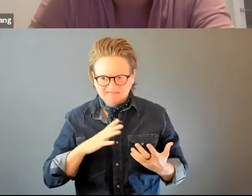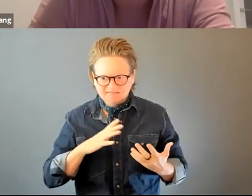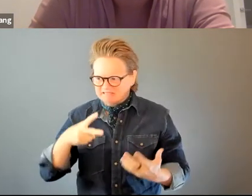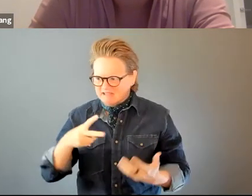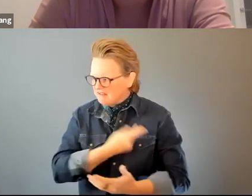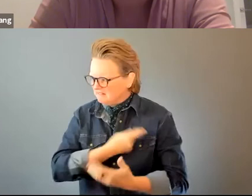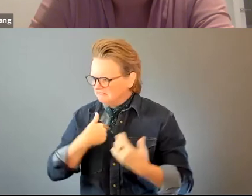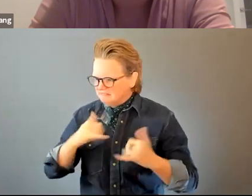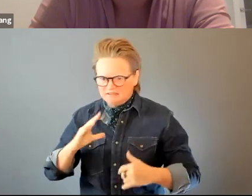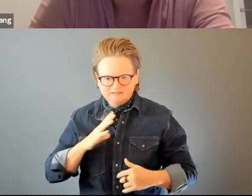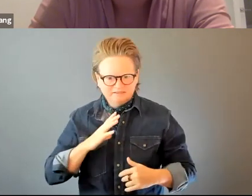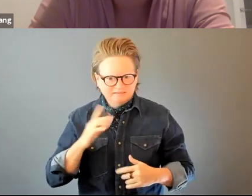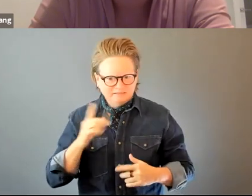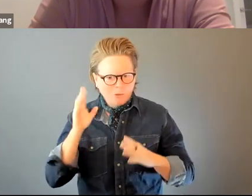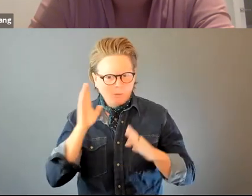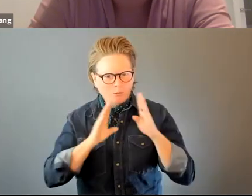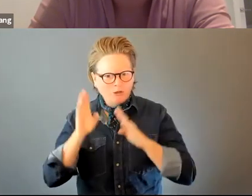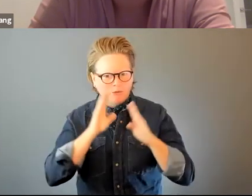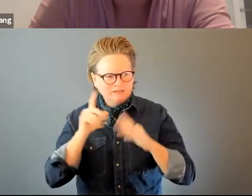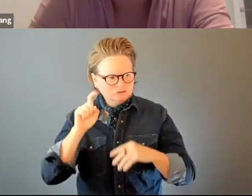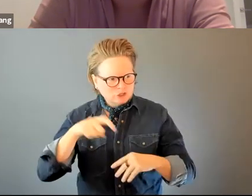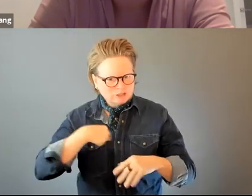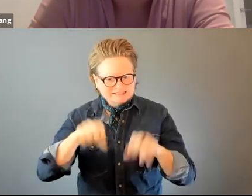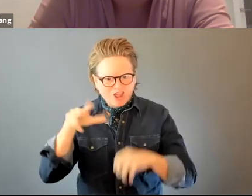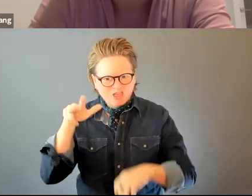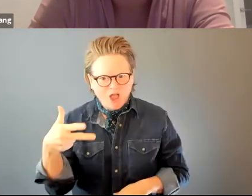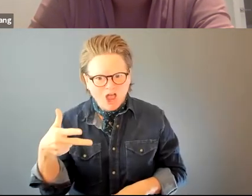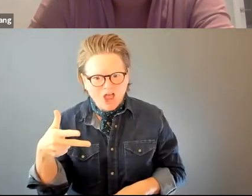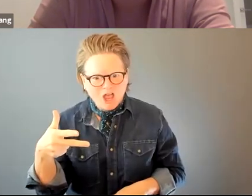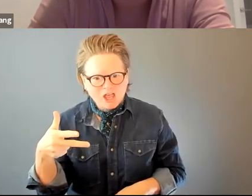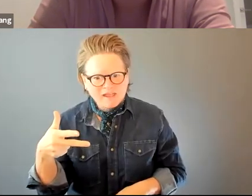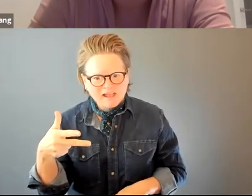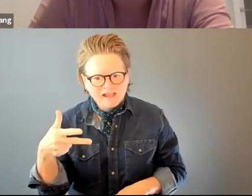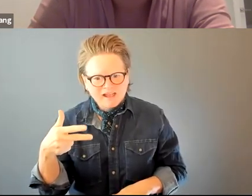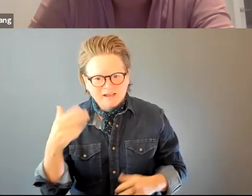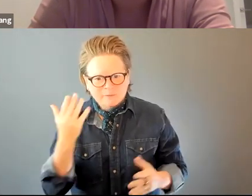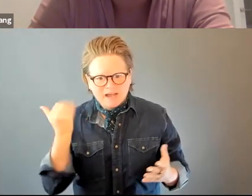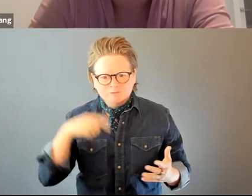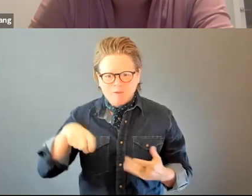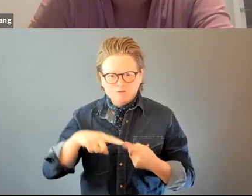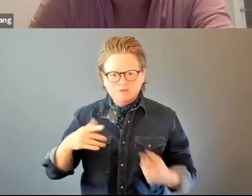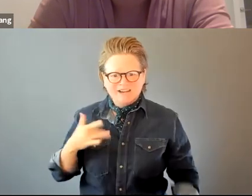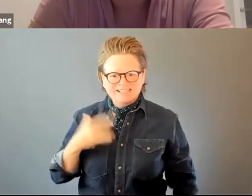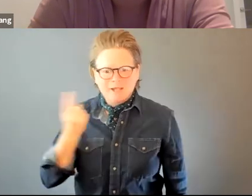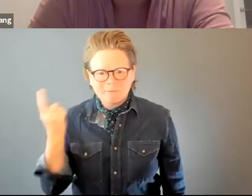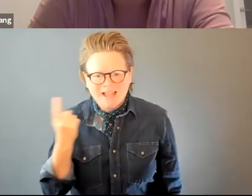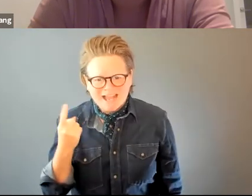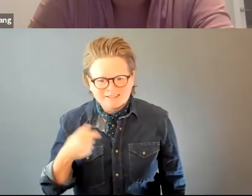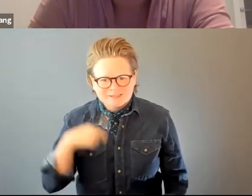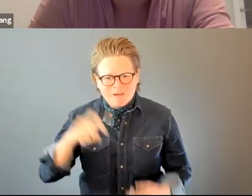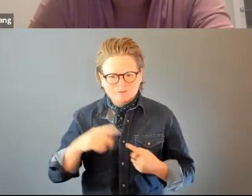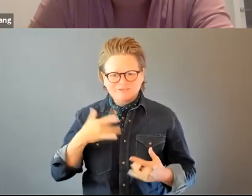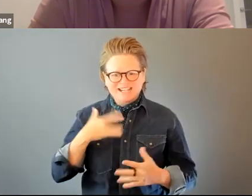anything. They're like, oh, I still feel fine. I don't have anything. And then they're worried if they should get a third vaccine